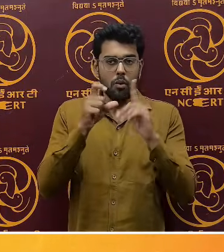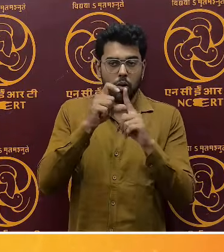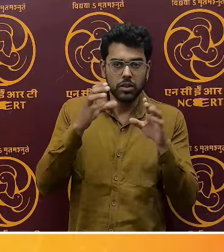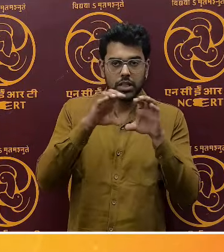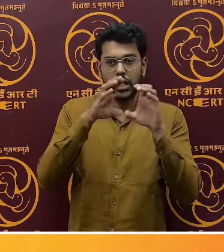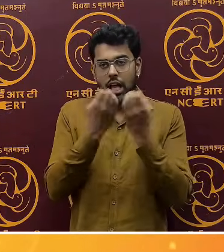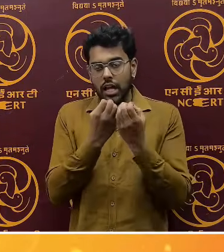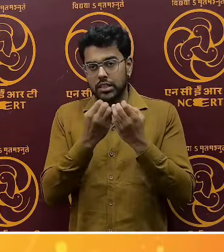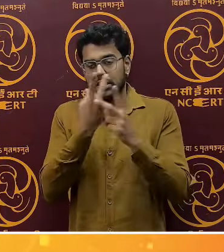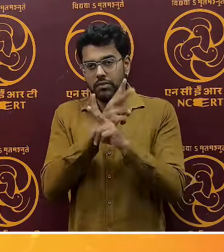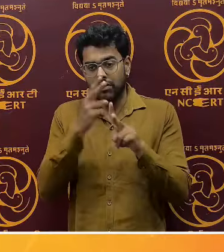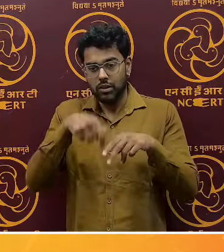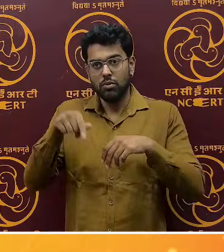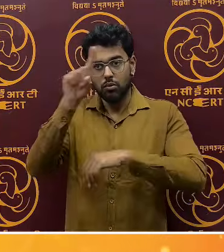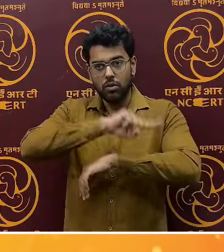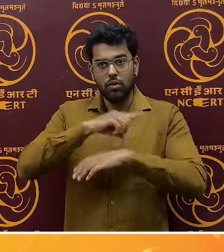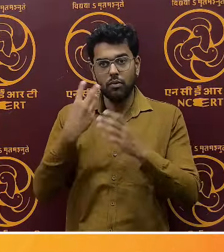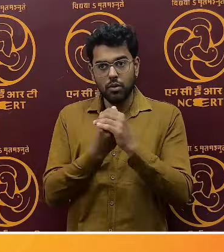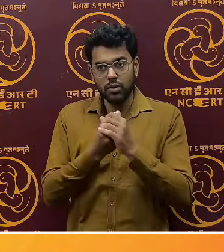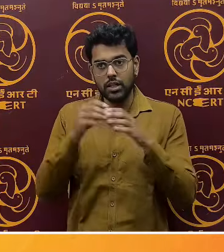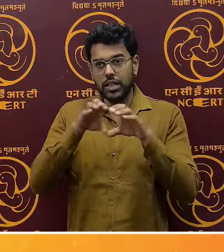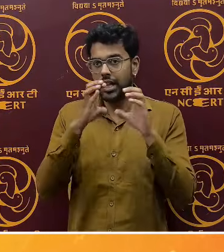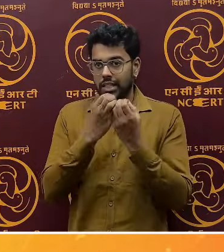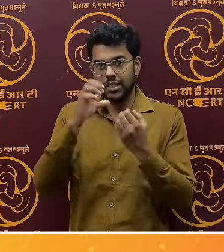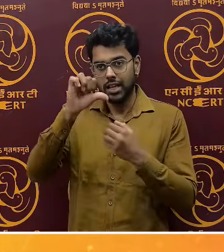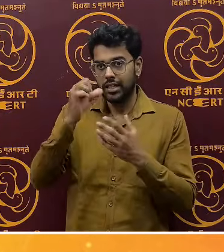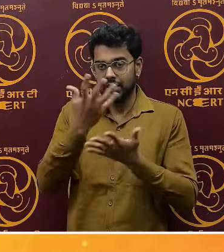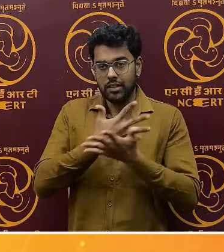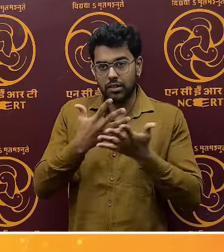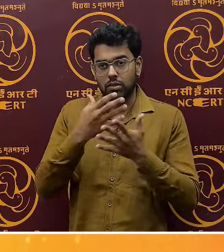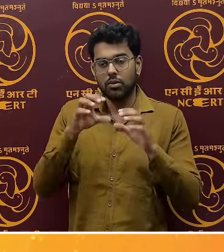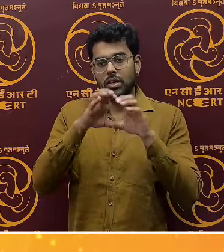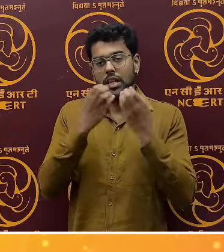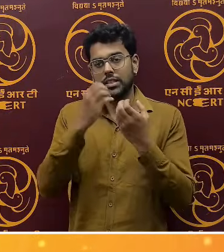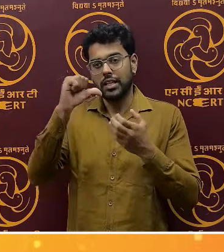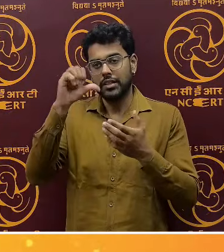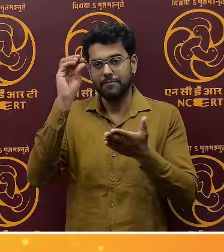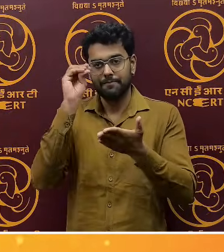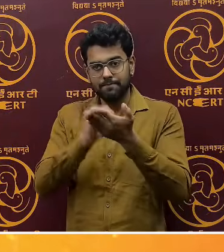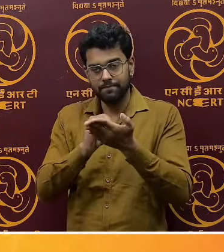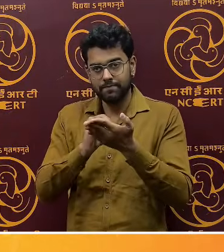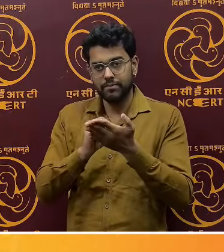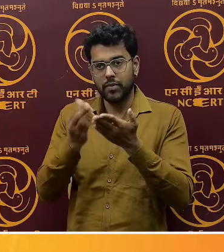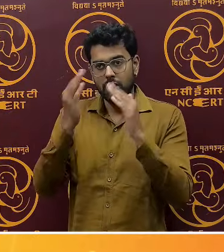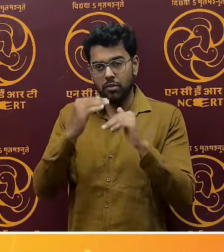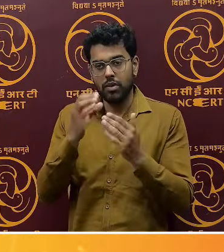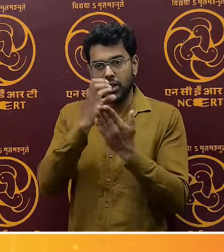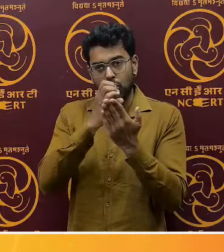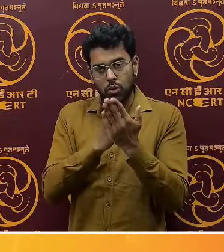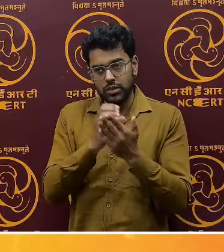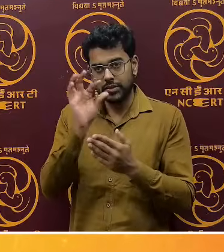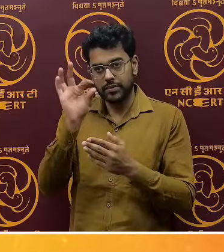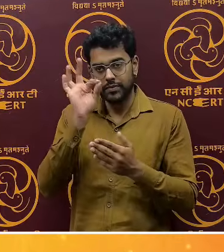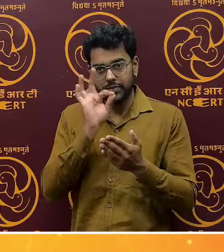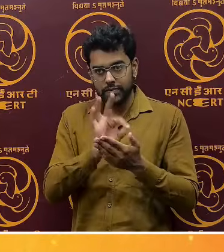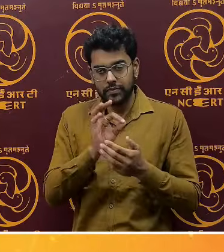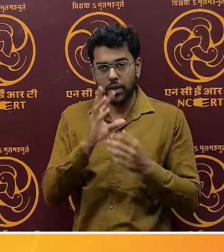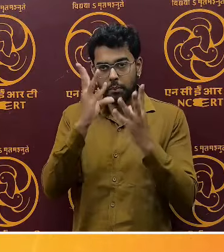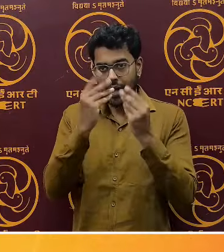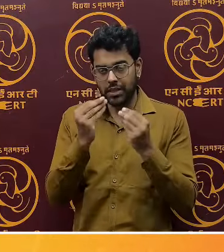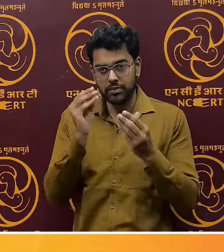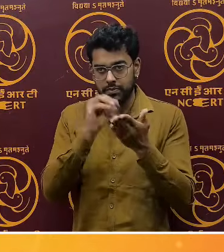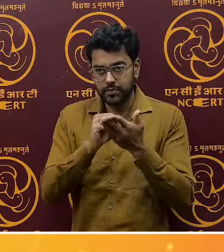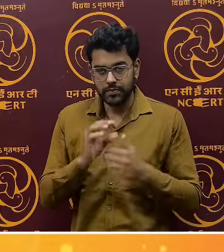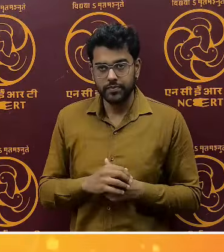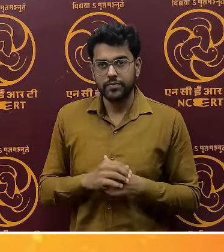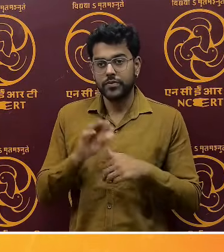will search. Today we are talking about class 9th, so we will put class 9th here. This is a subject filter, mathematics,